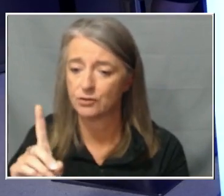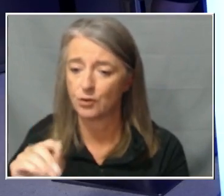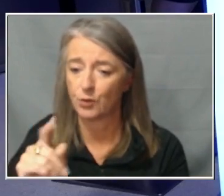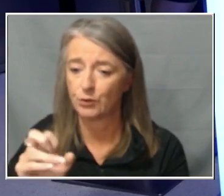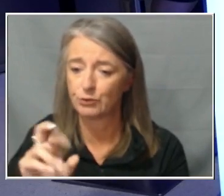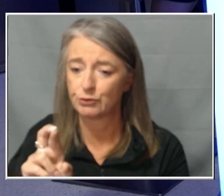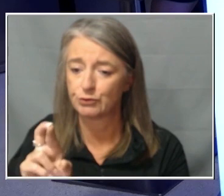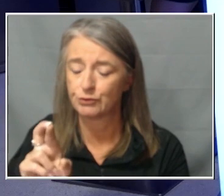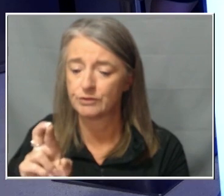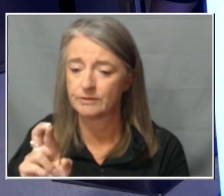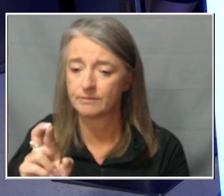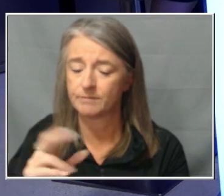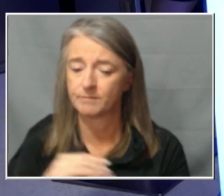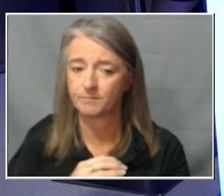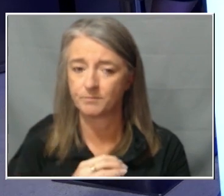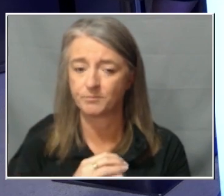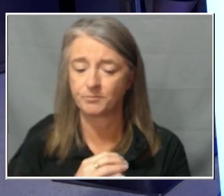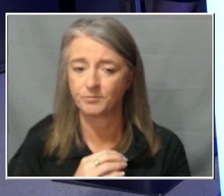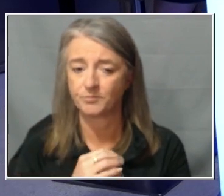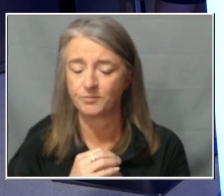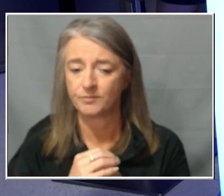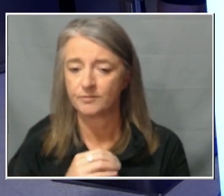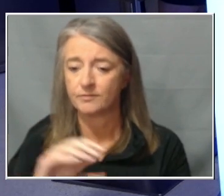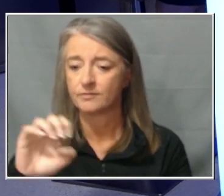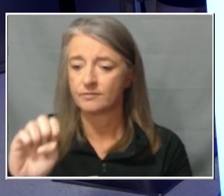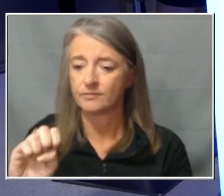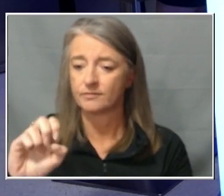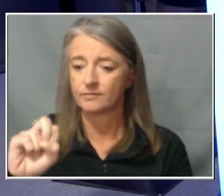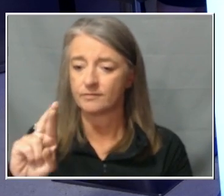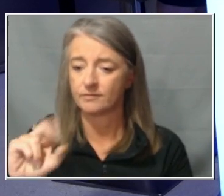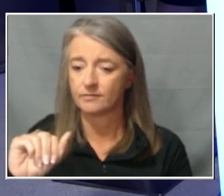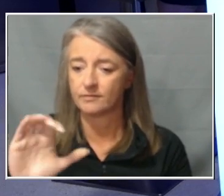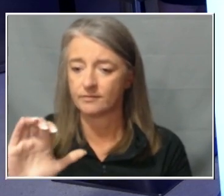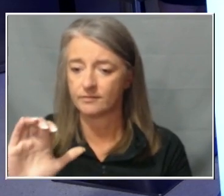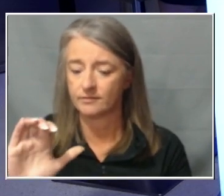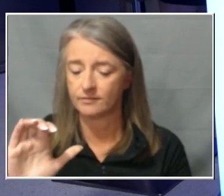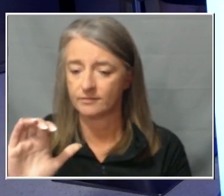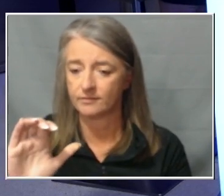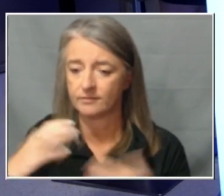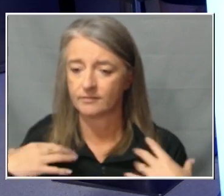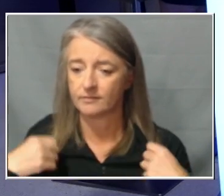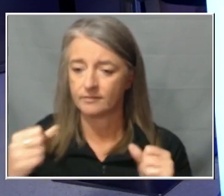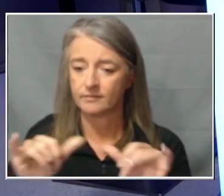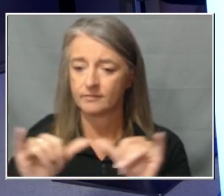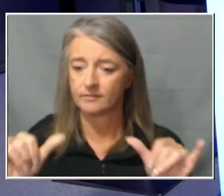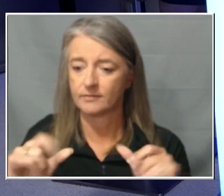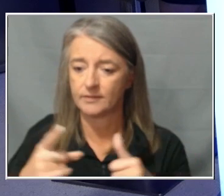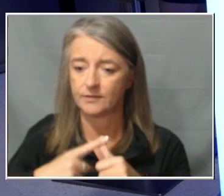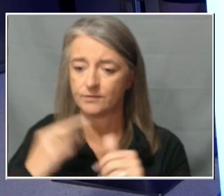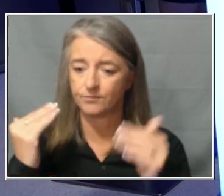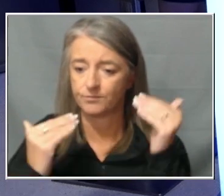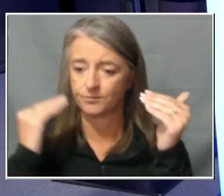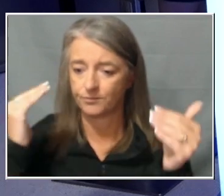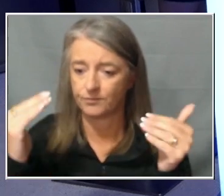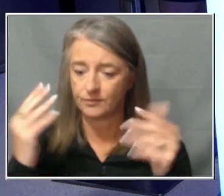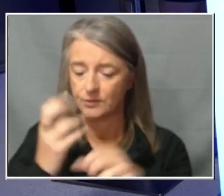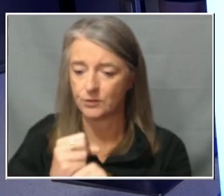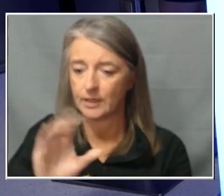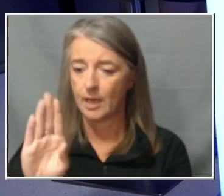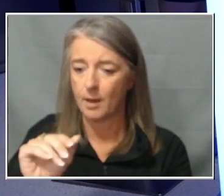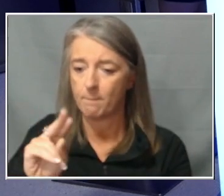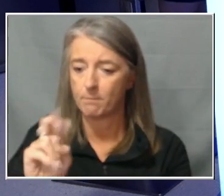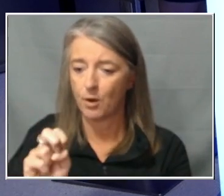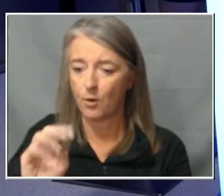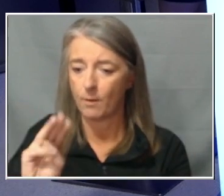and maybe you get the call. Okay, so Eric this is really interesting, because Eric was the health system's first adult patient to get a bone marrow